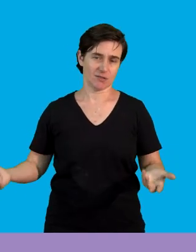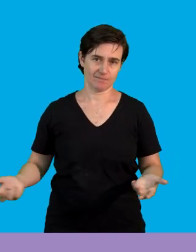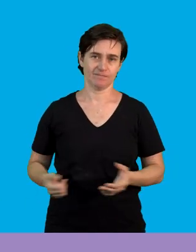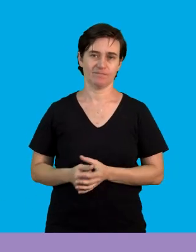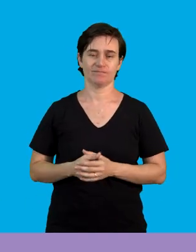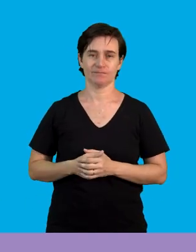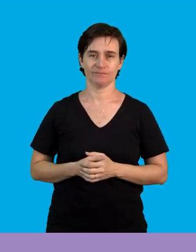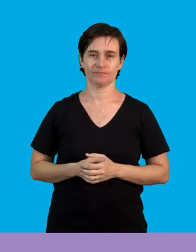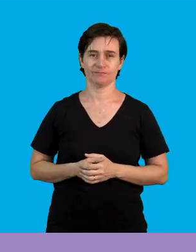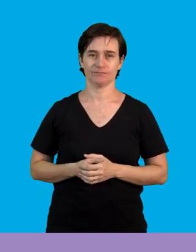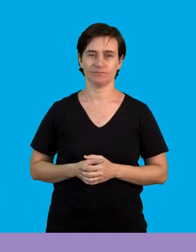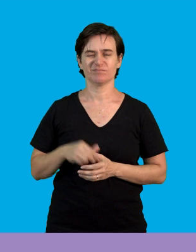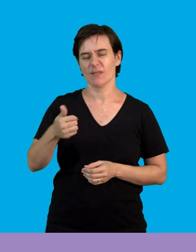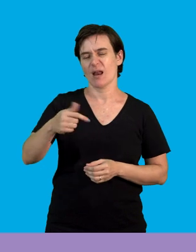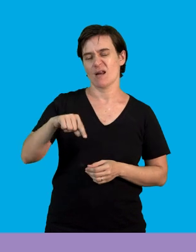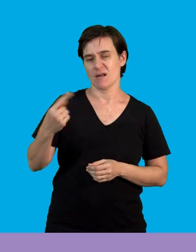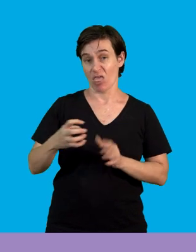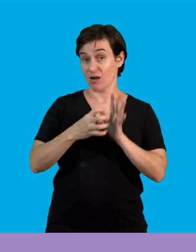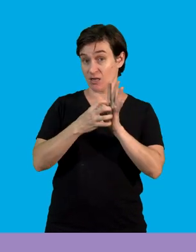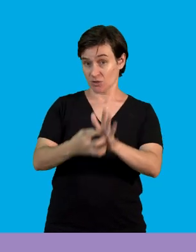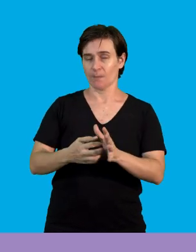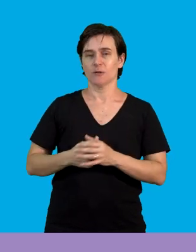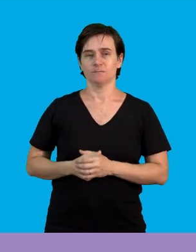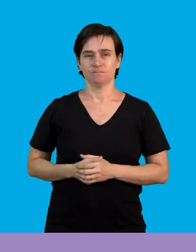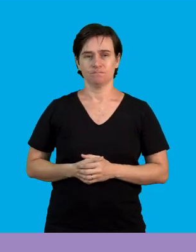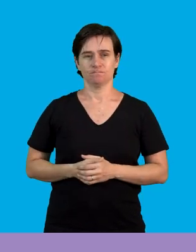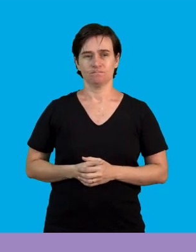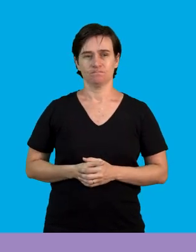terms. All right, let's look at another example.